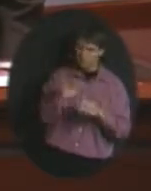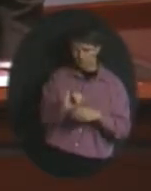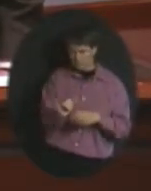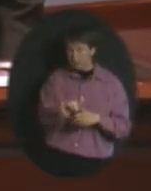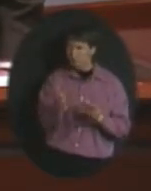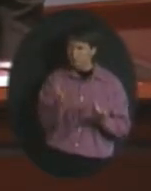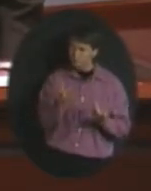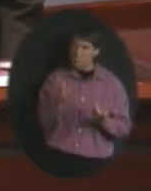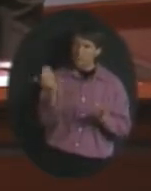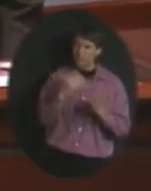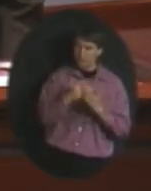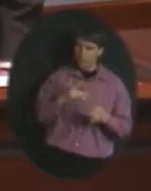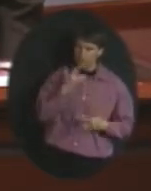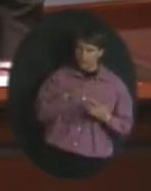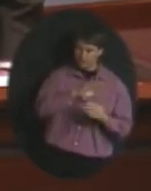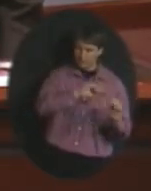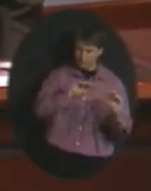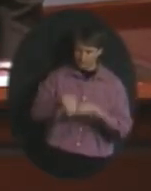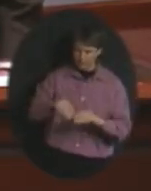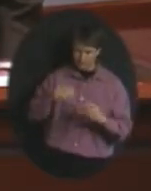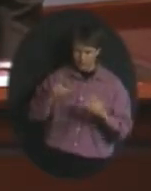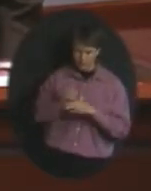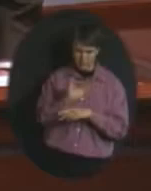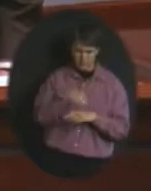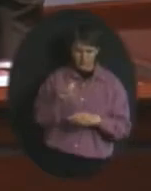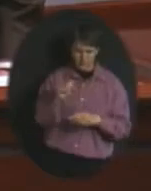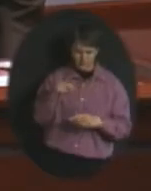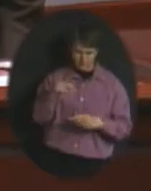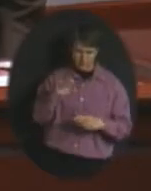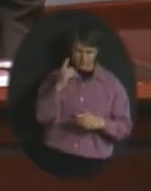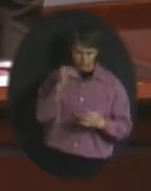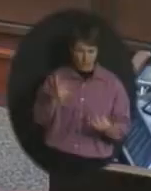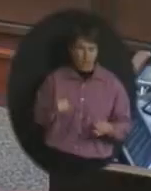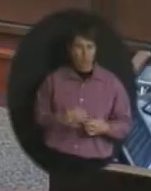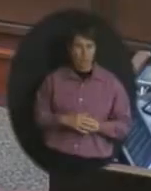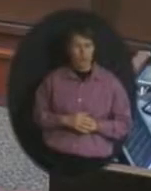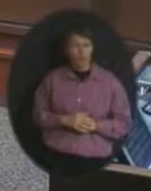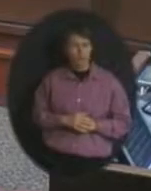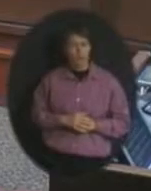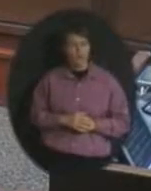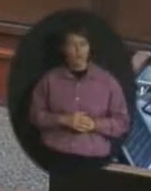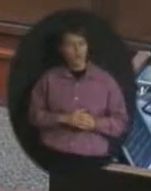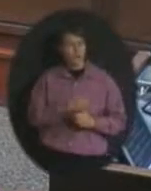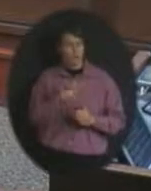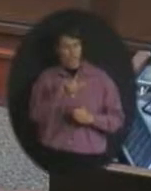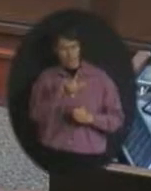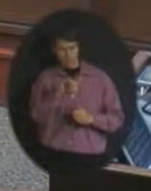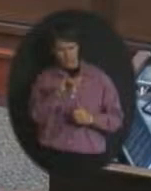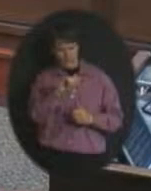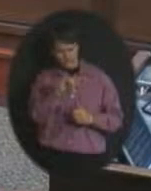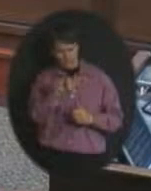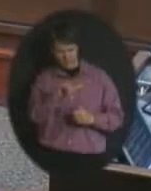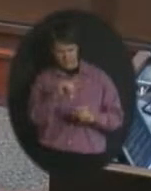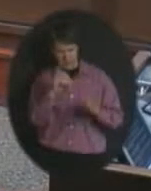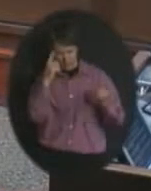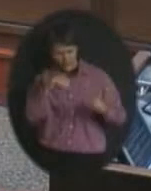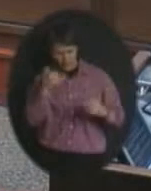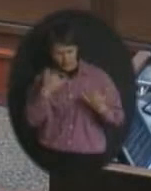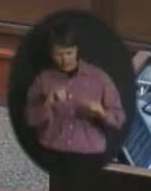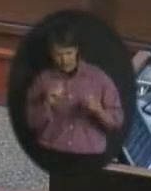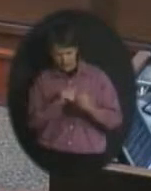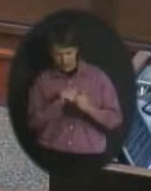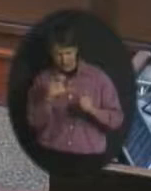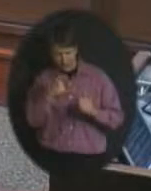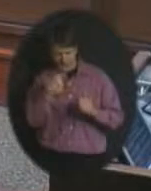again, we're excited about moving in and having that space for now. The listing agreement is still in force. It is. With the